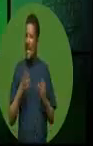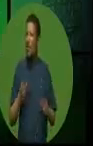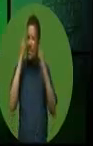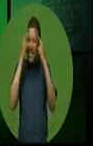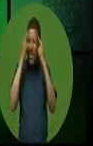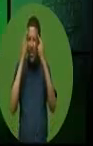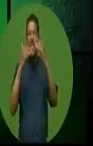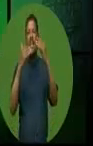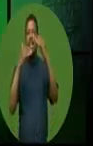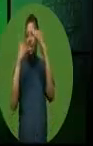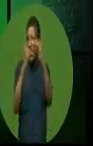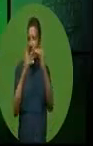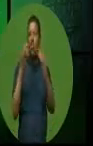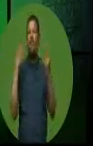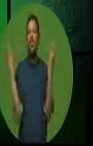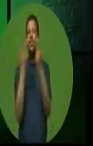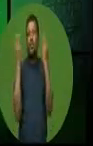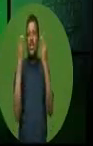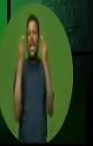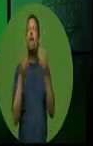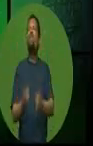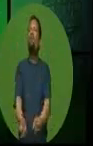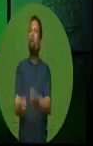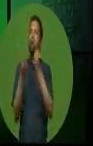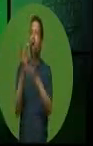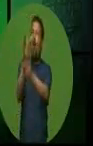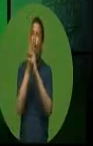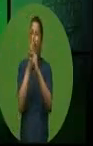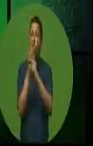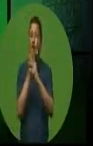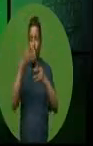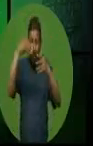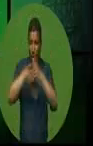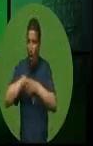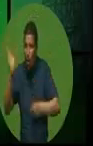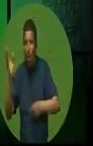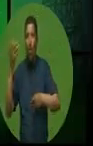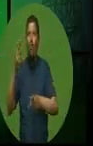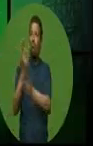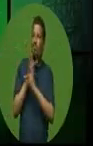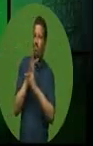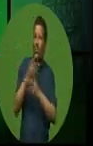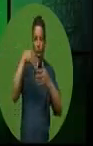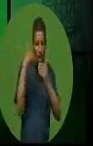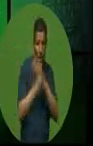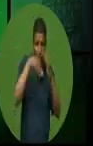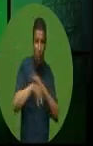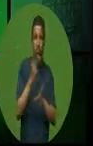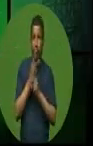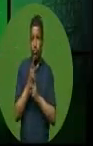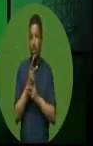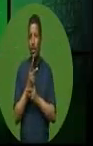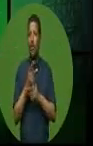of the limitations of using excessive domestic or external government borrowings? In